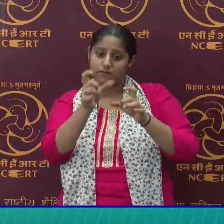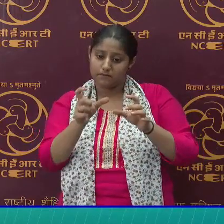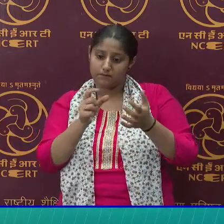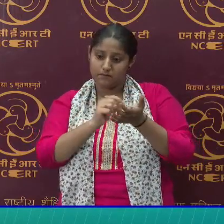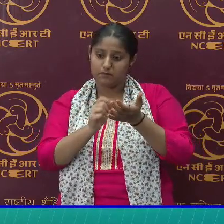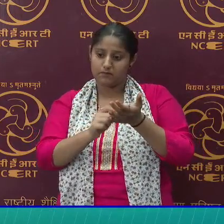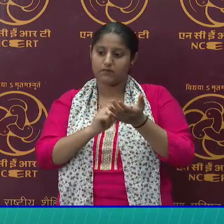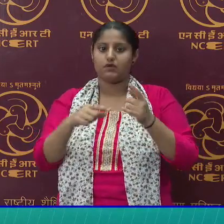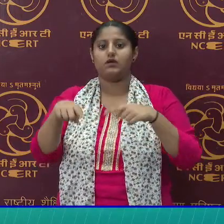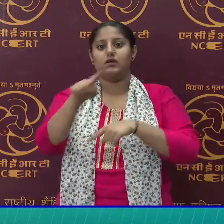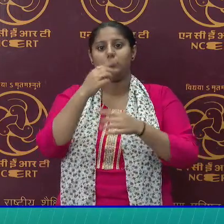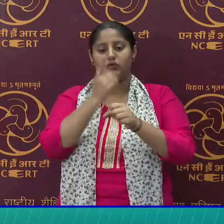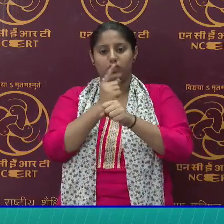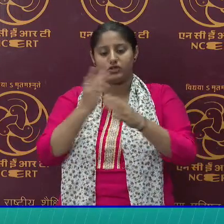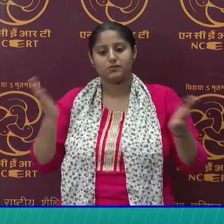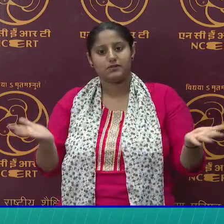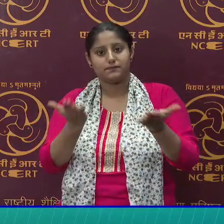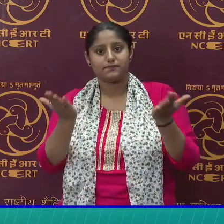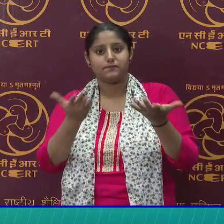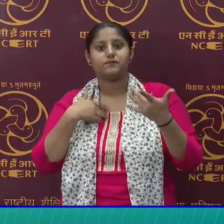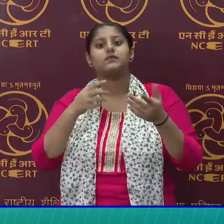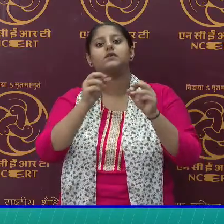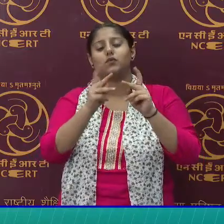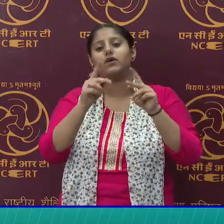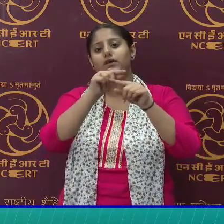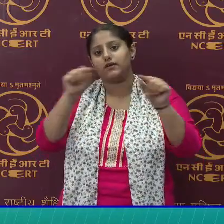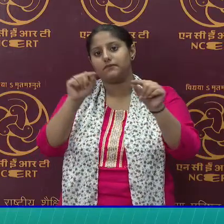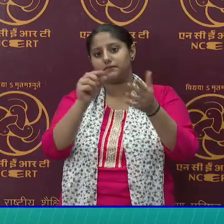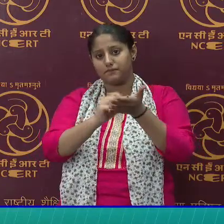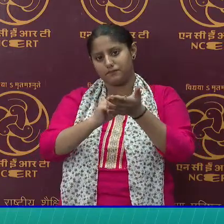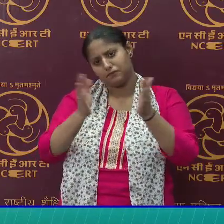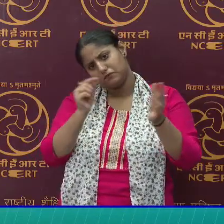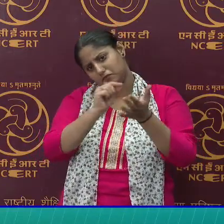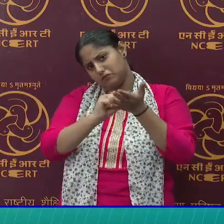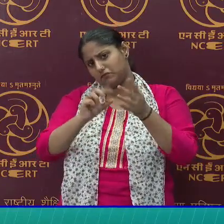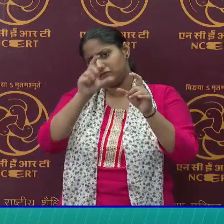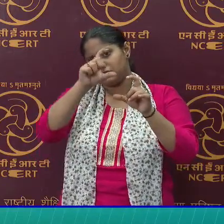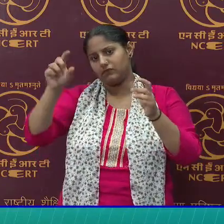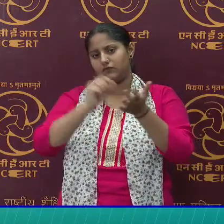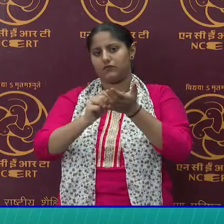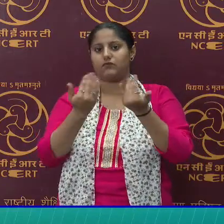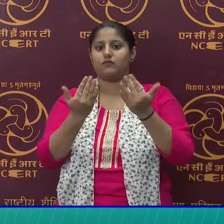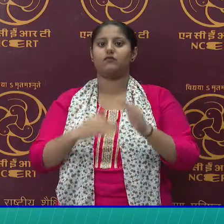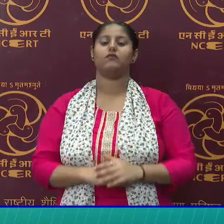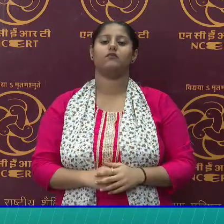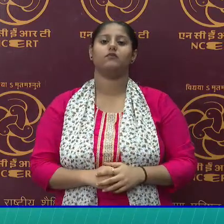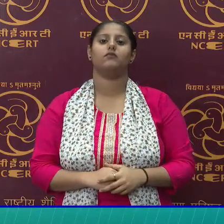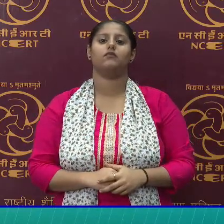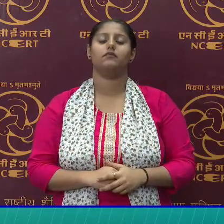of course encourage them to write in full sentences. Right. That's right.